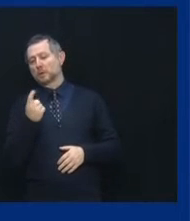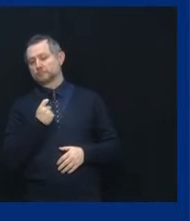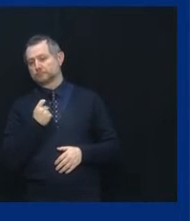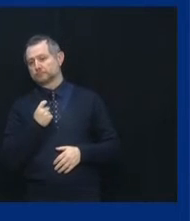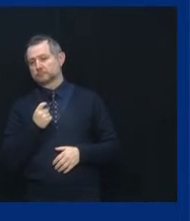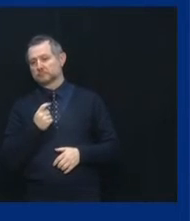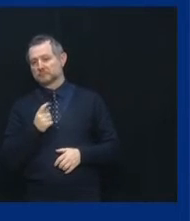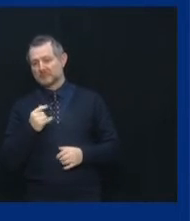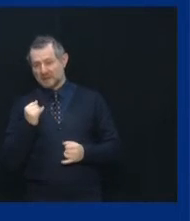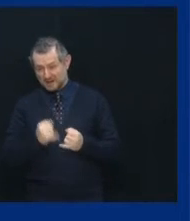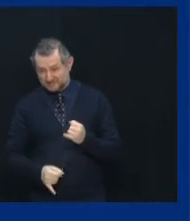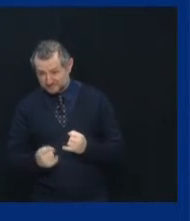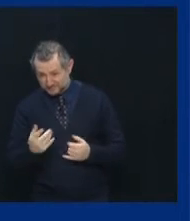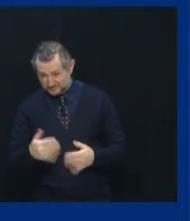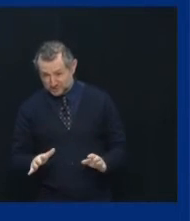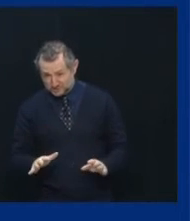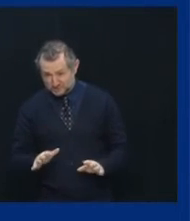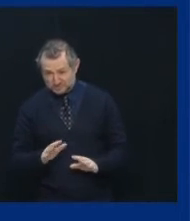that the last question?